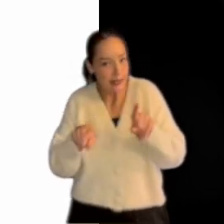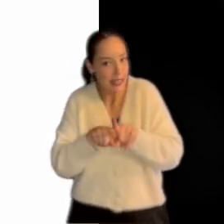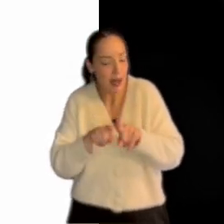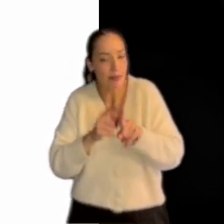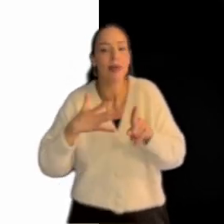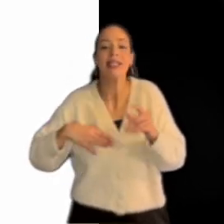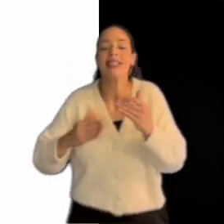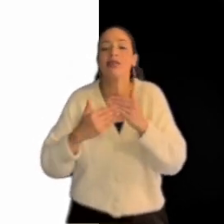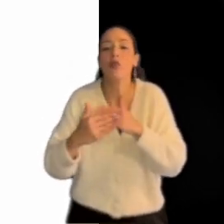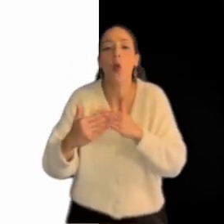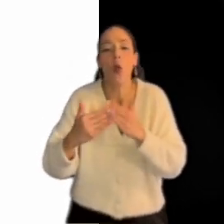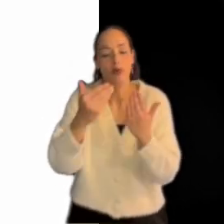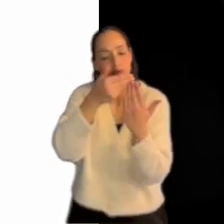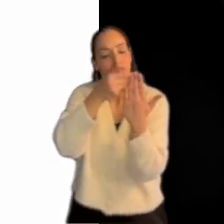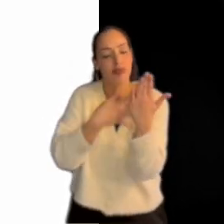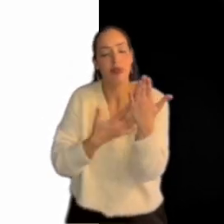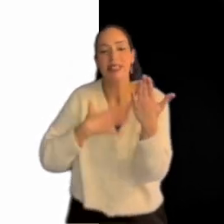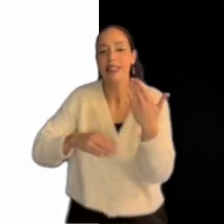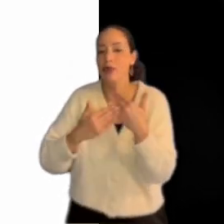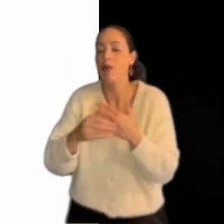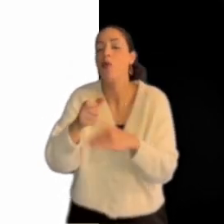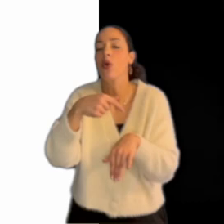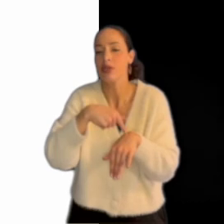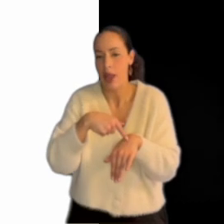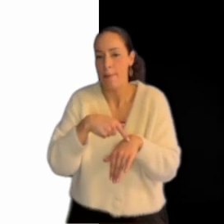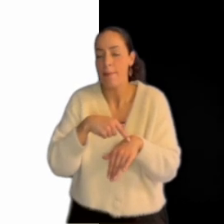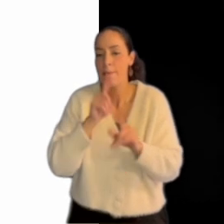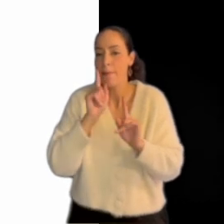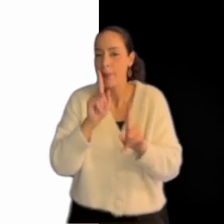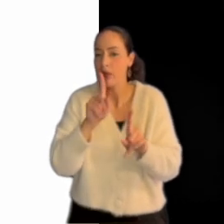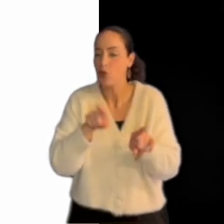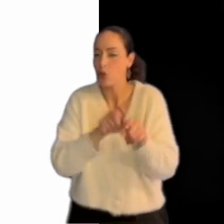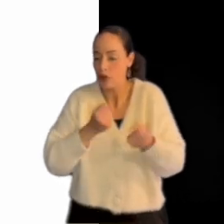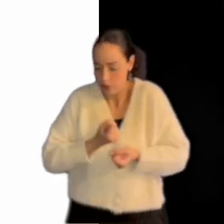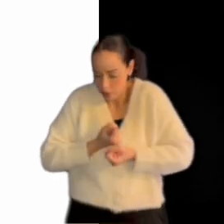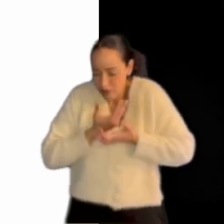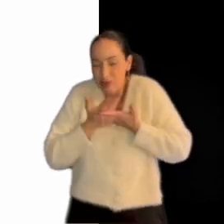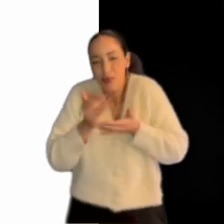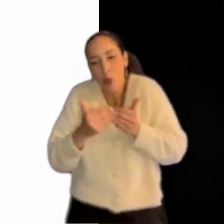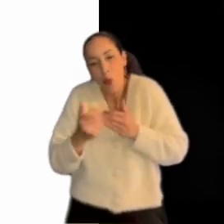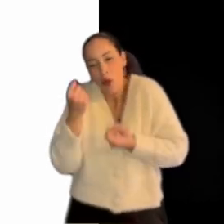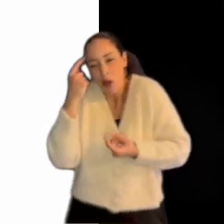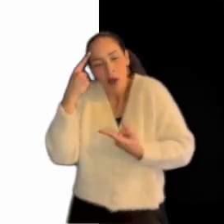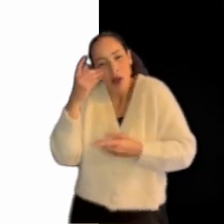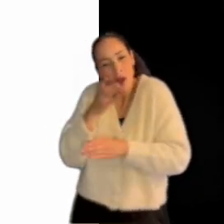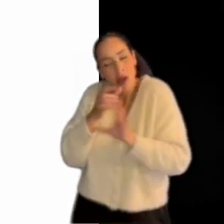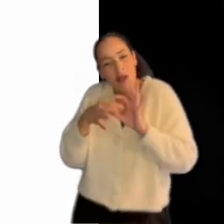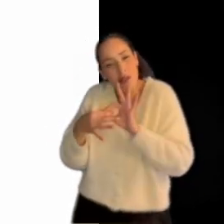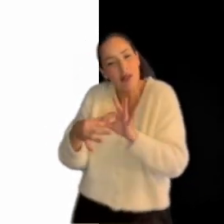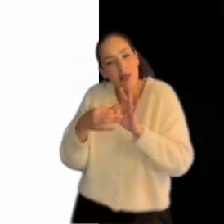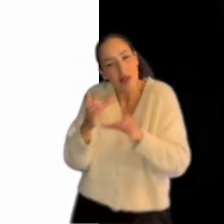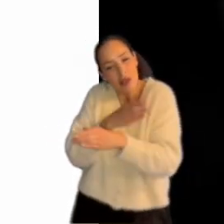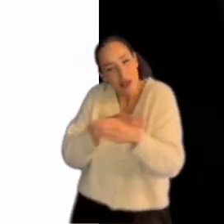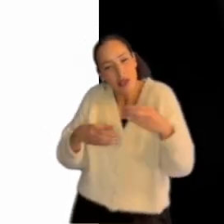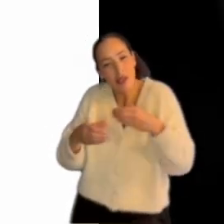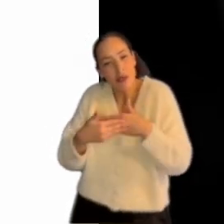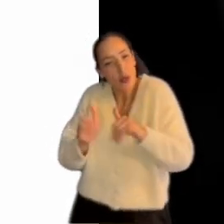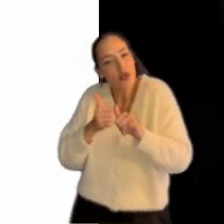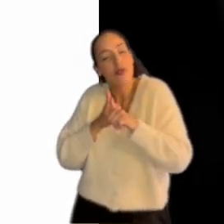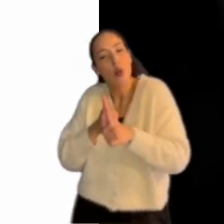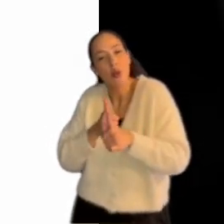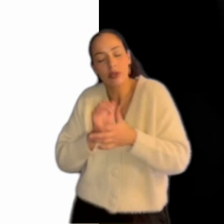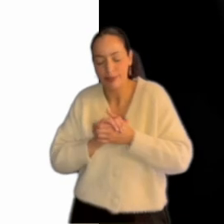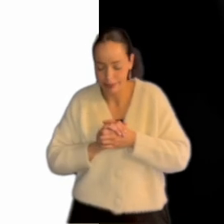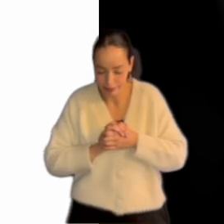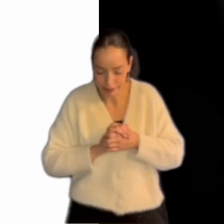require more time. However, also expresses more understanding, offers more connection, and provides more support. In doing so,